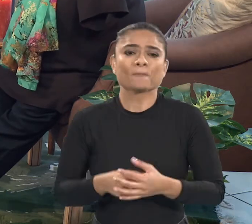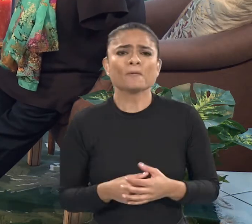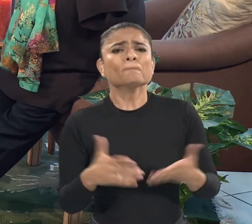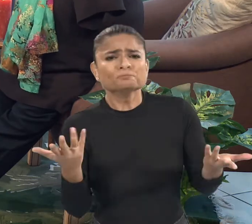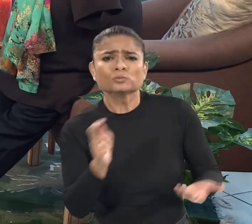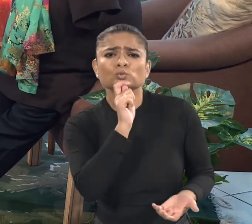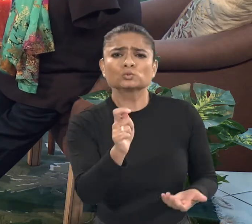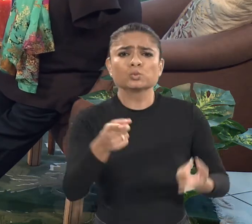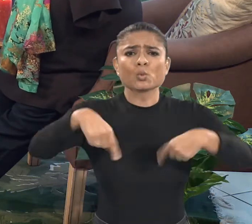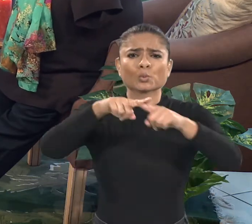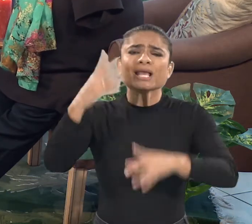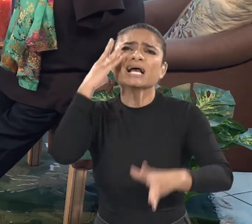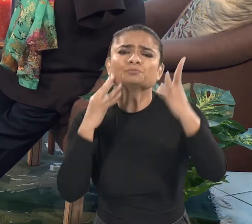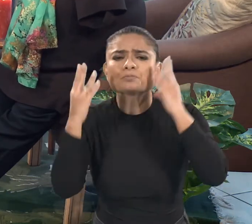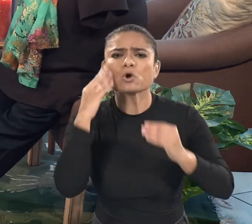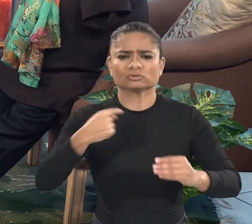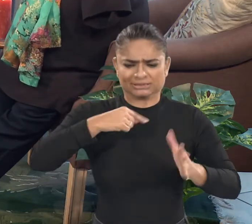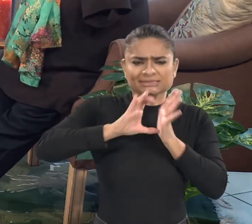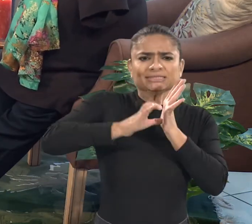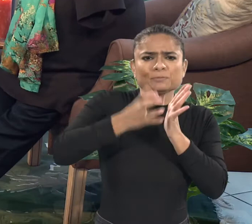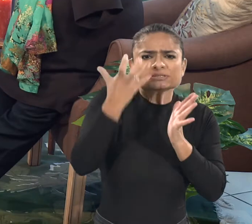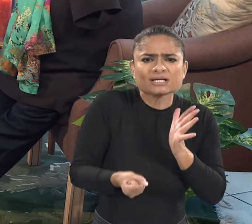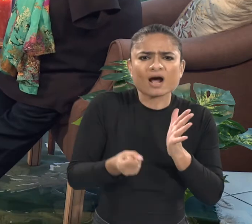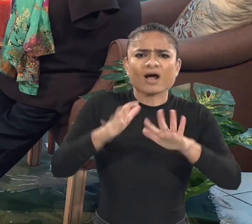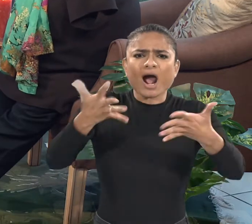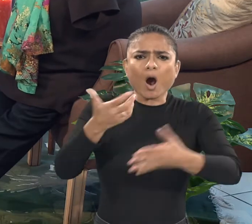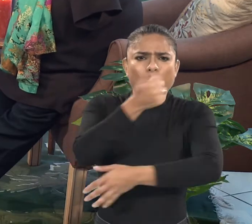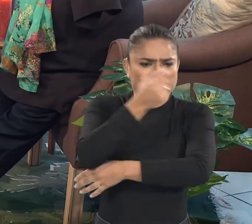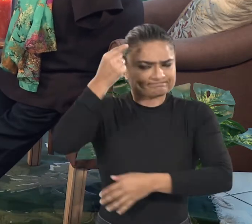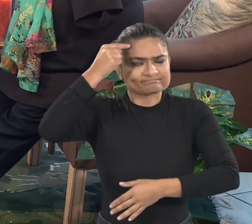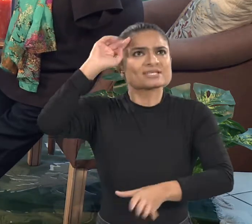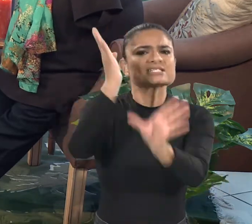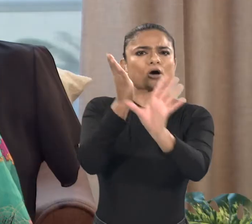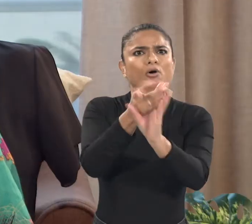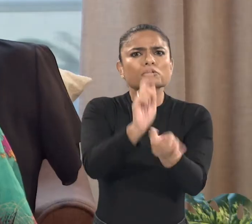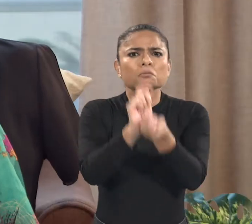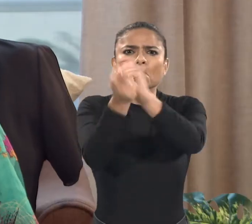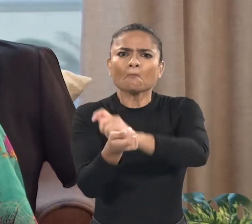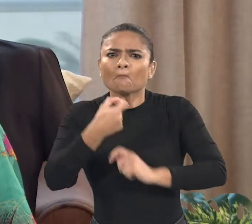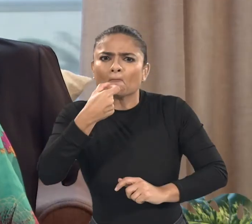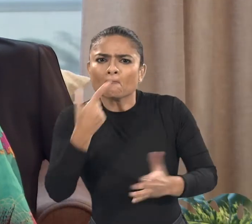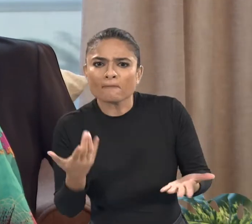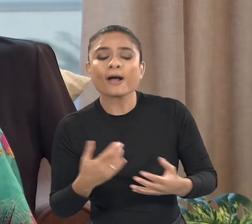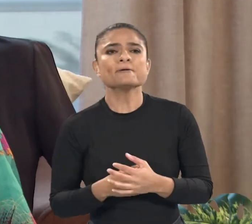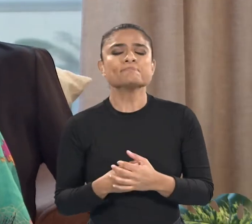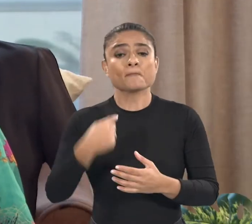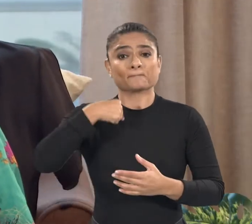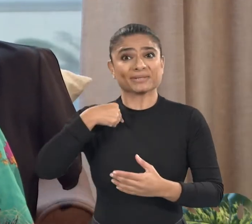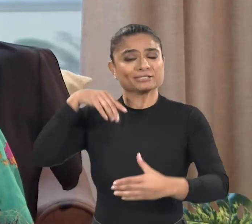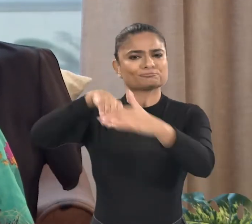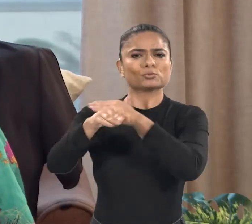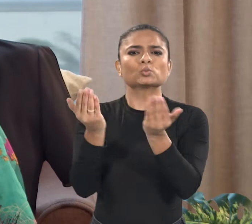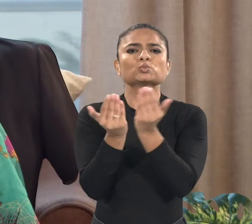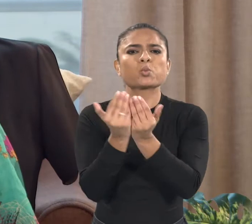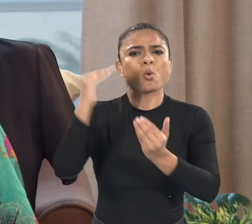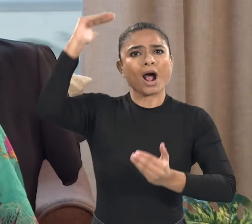But a life experience actually is what ignited my passion to become a clinical psychologist. When I was in high school, I met a new